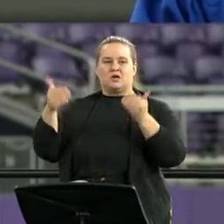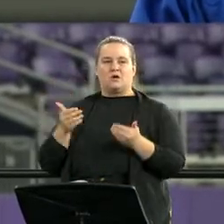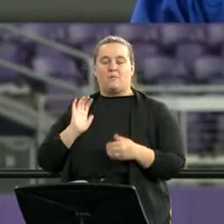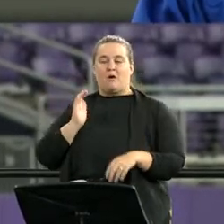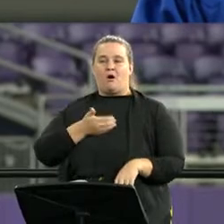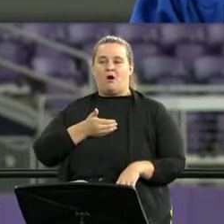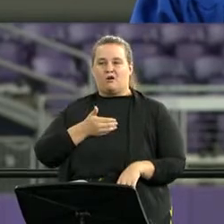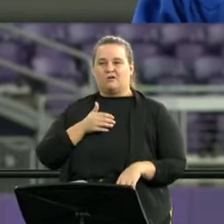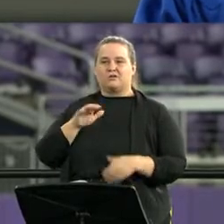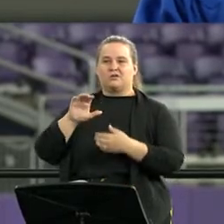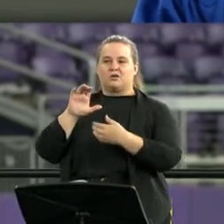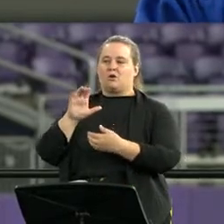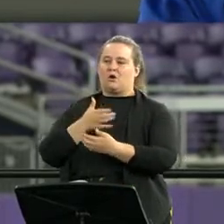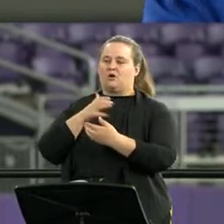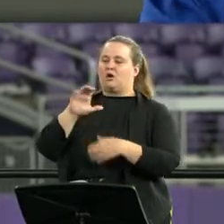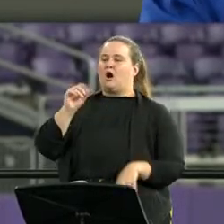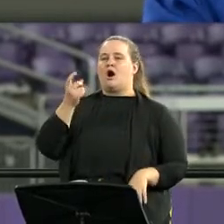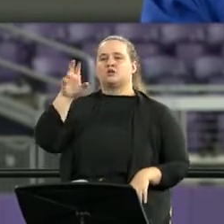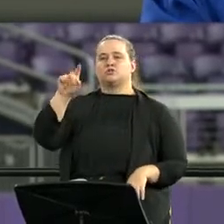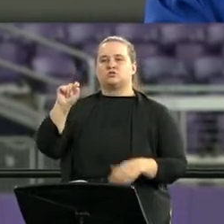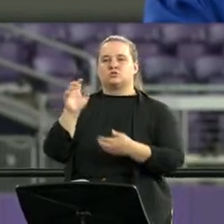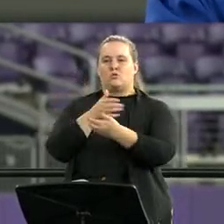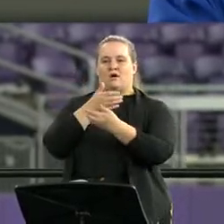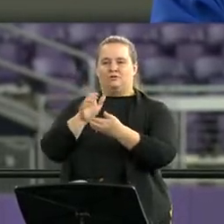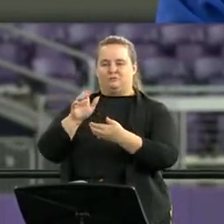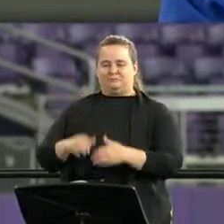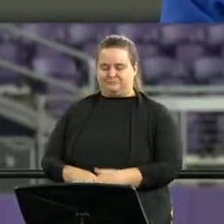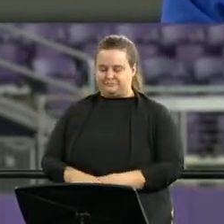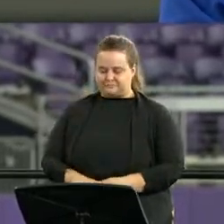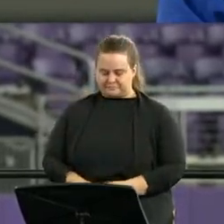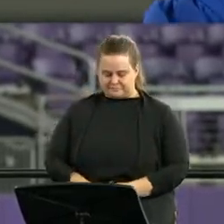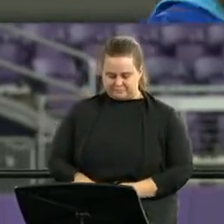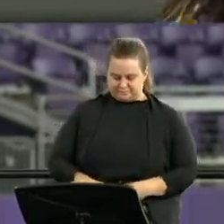very own concert choir.